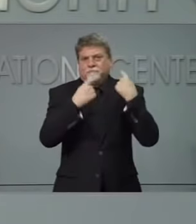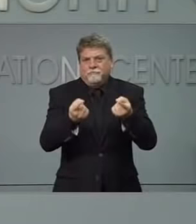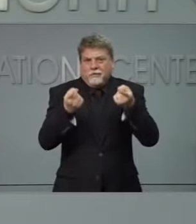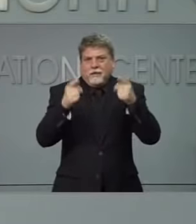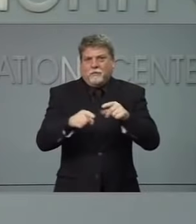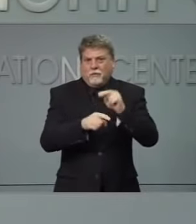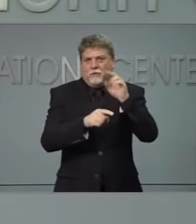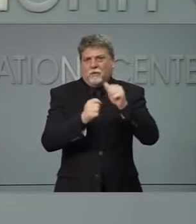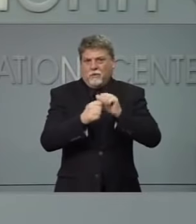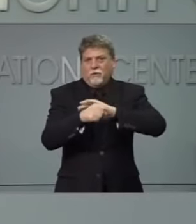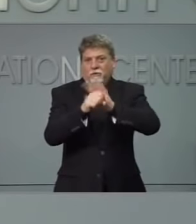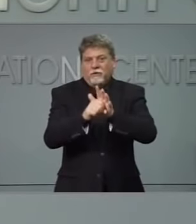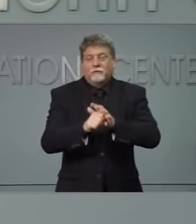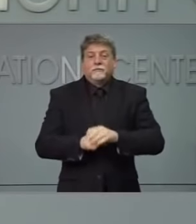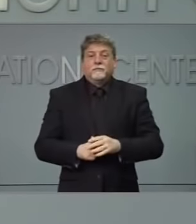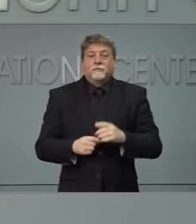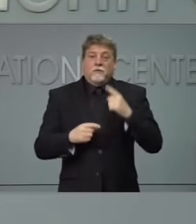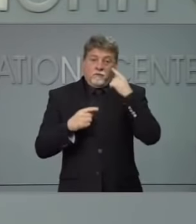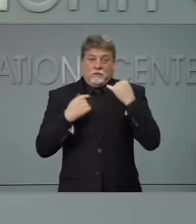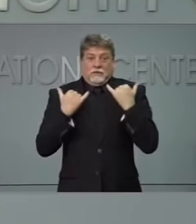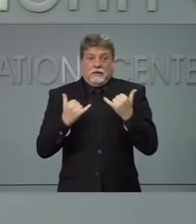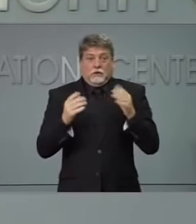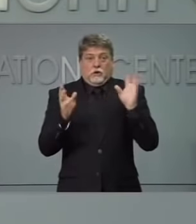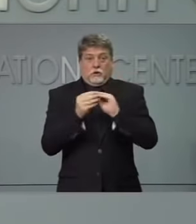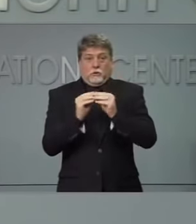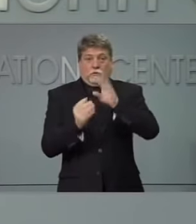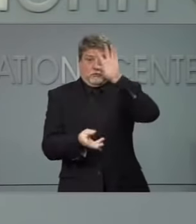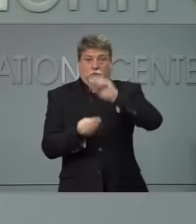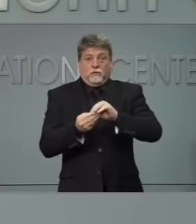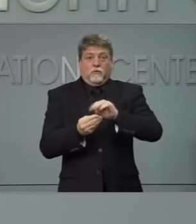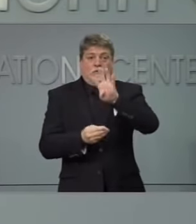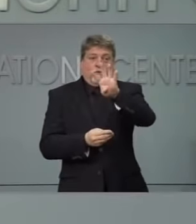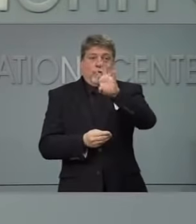today, we have had 432 cases,